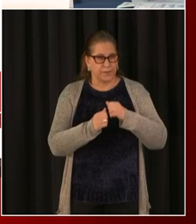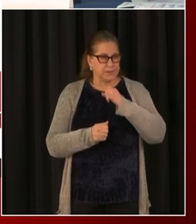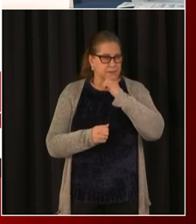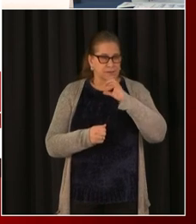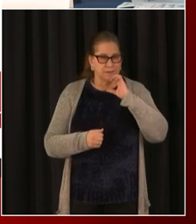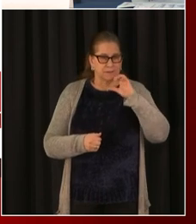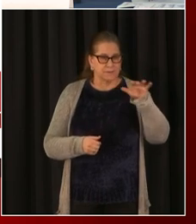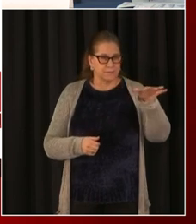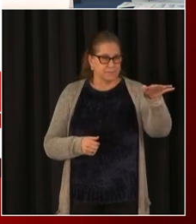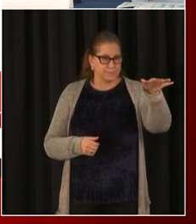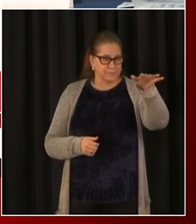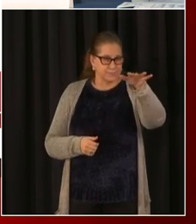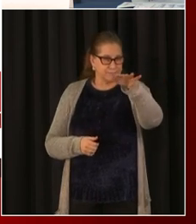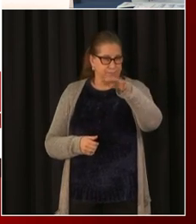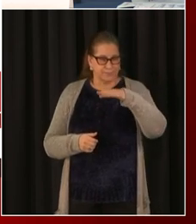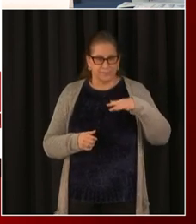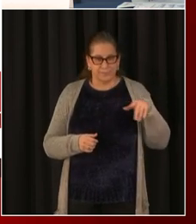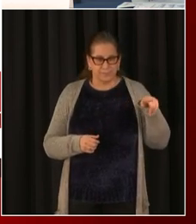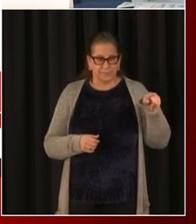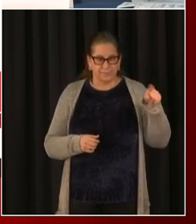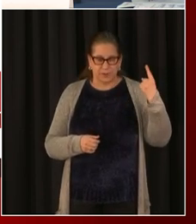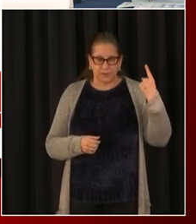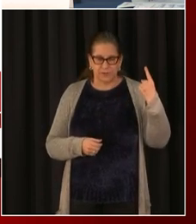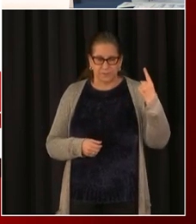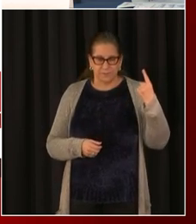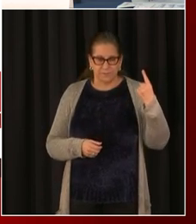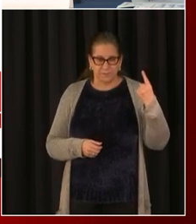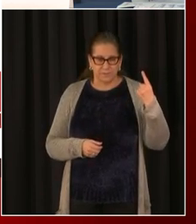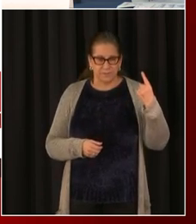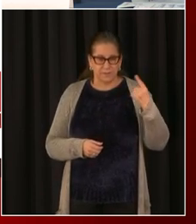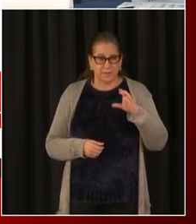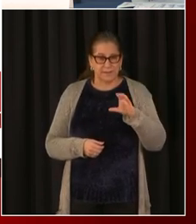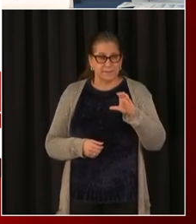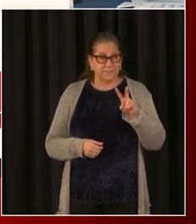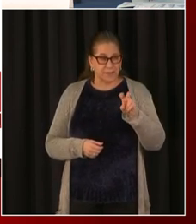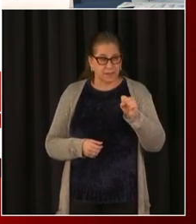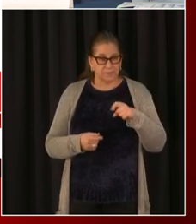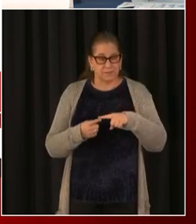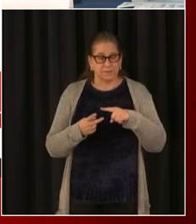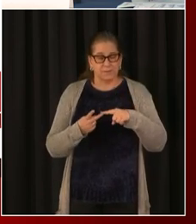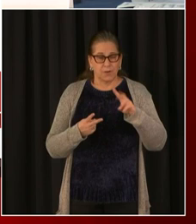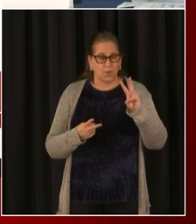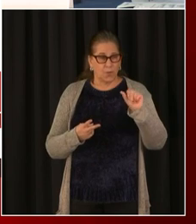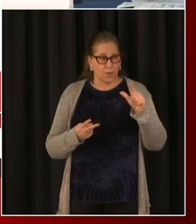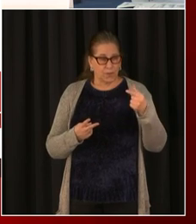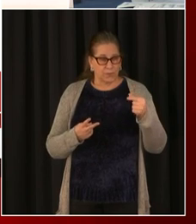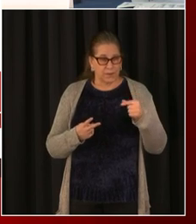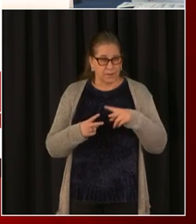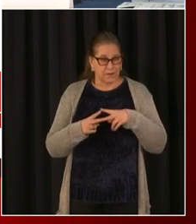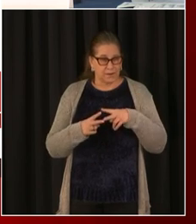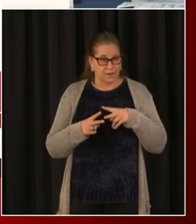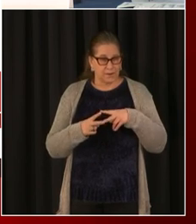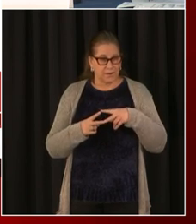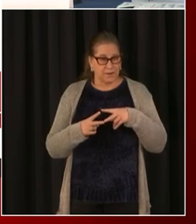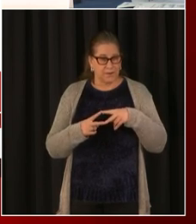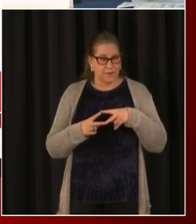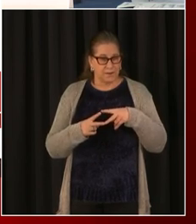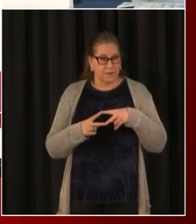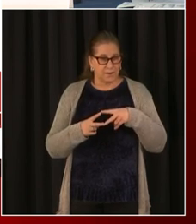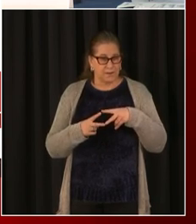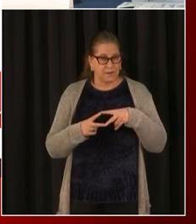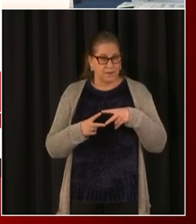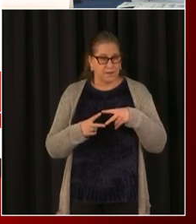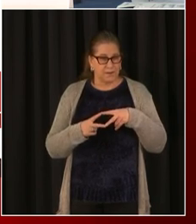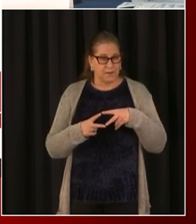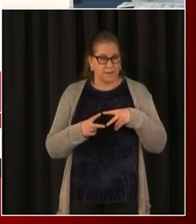that partnership if CVS and Walgreens say that they need more. Even though they're not reporting to me that they've used that vaccine, I know that